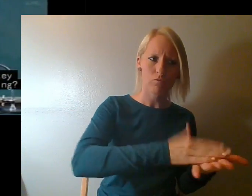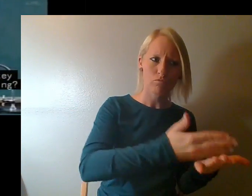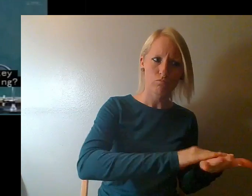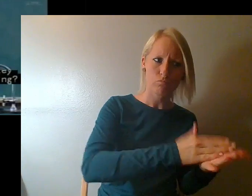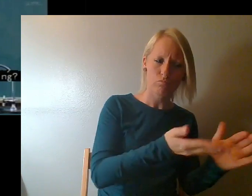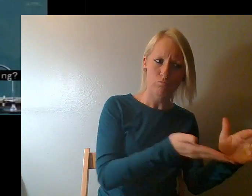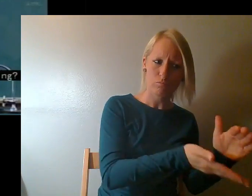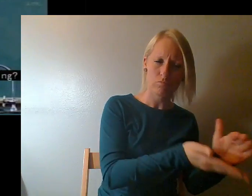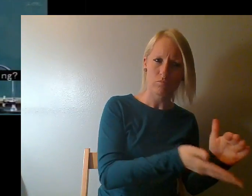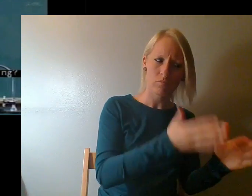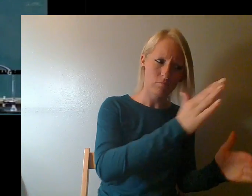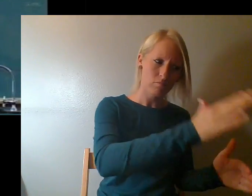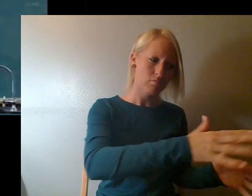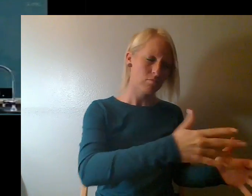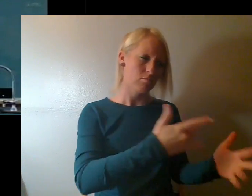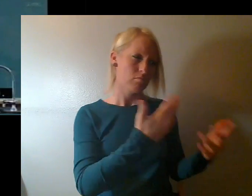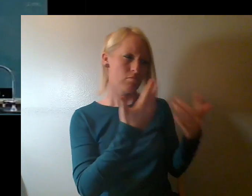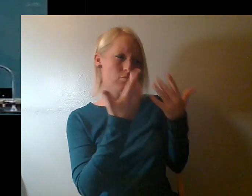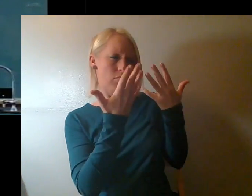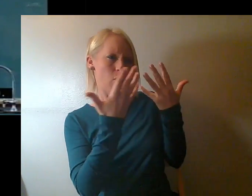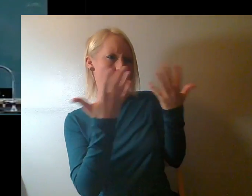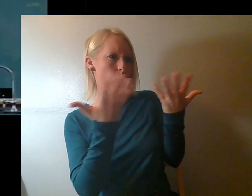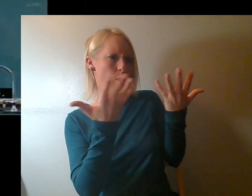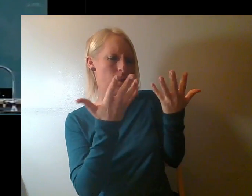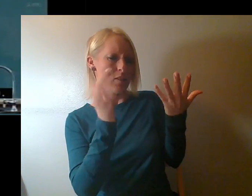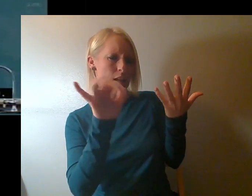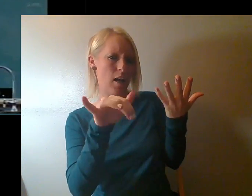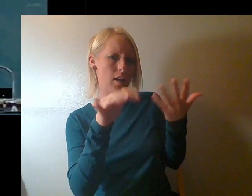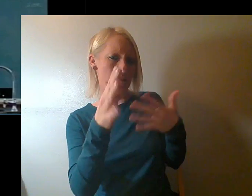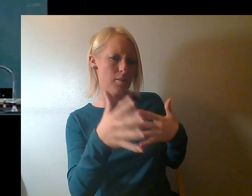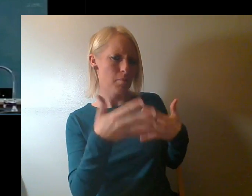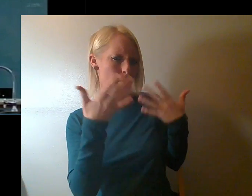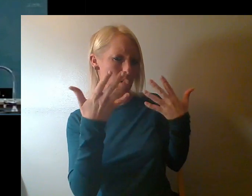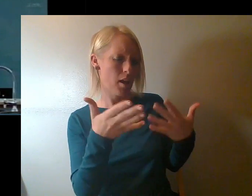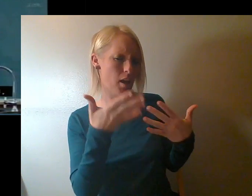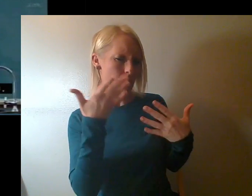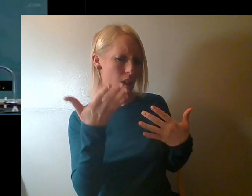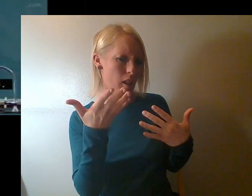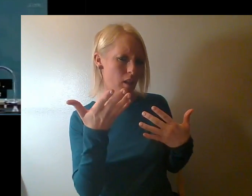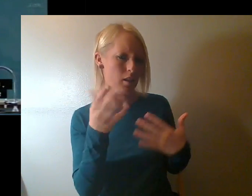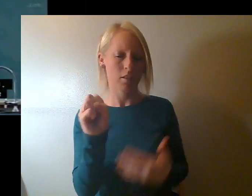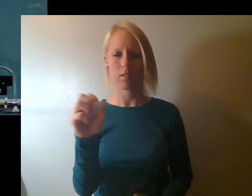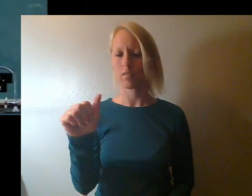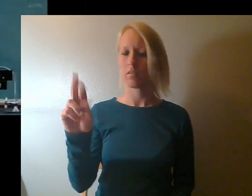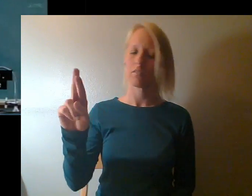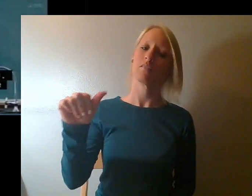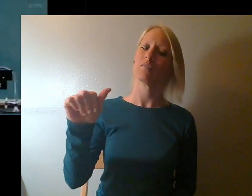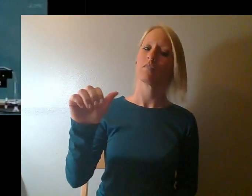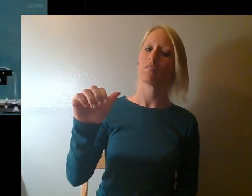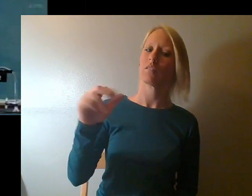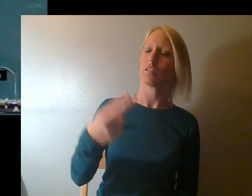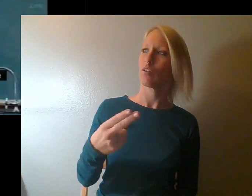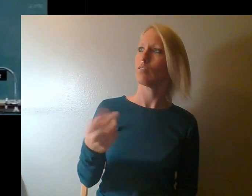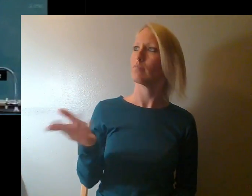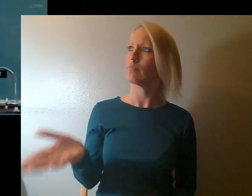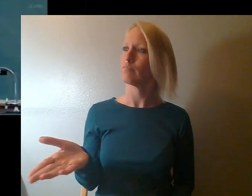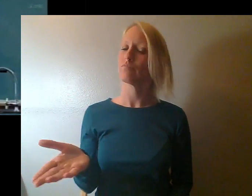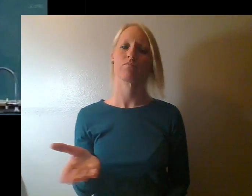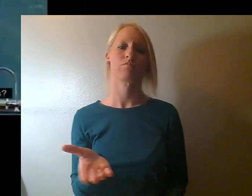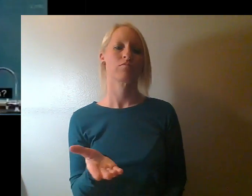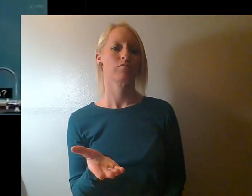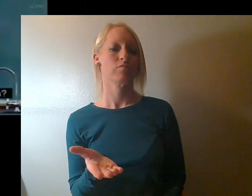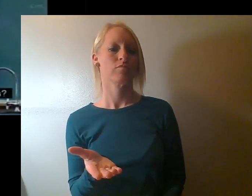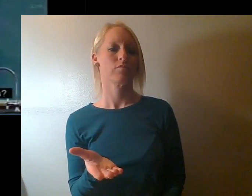Sarah? I don't know what you mean by that. Well, Rachel, what are we smelling? Not